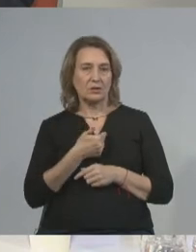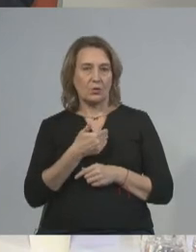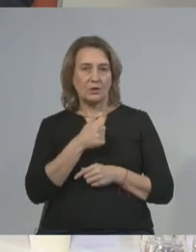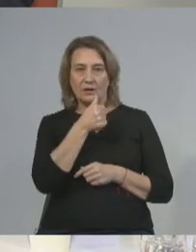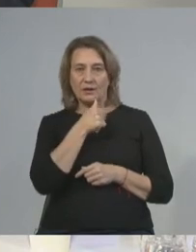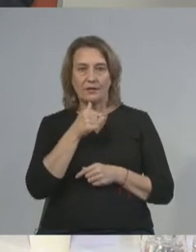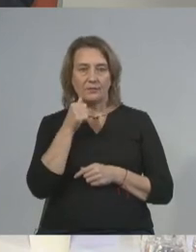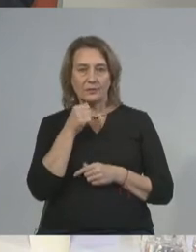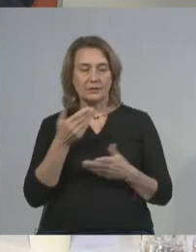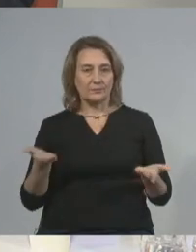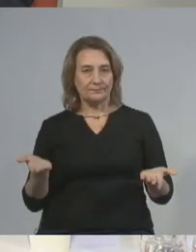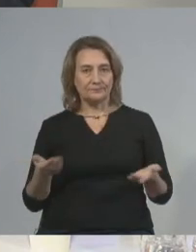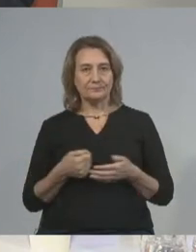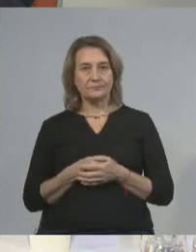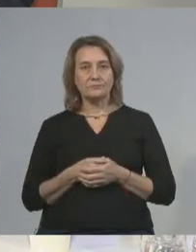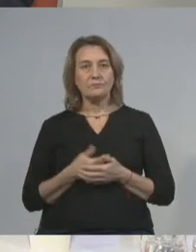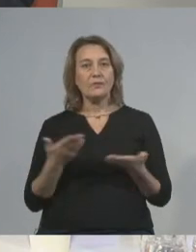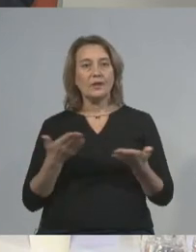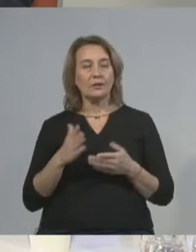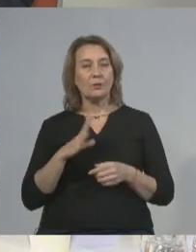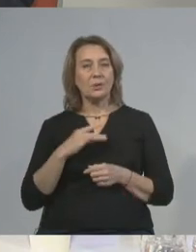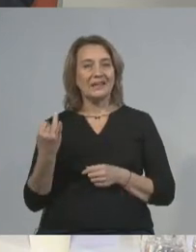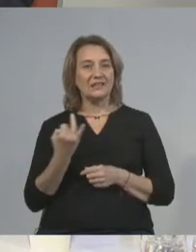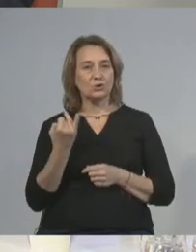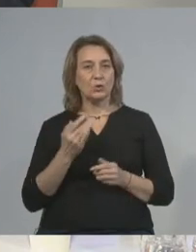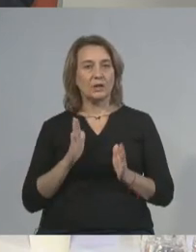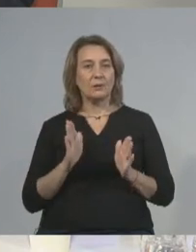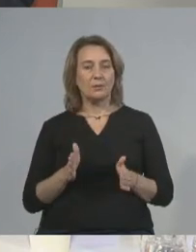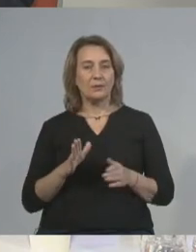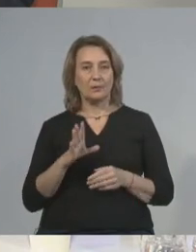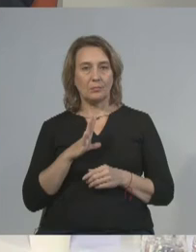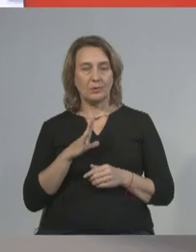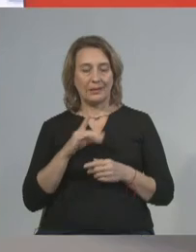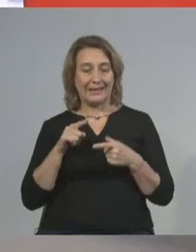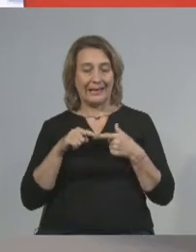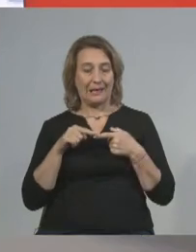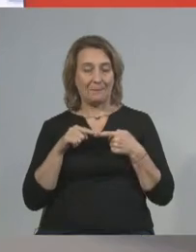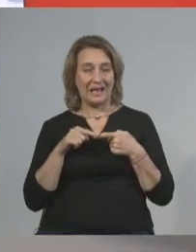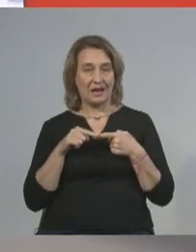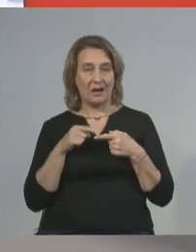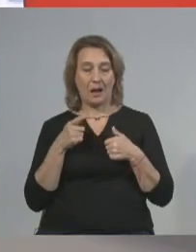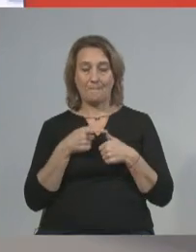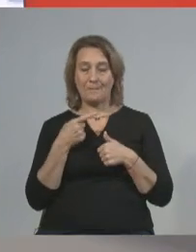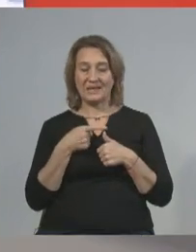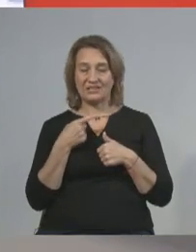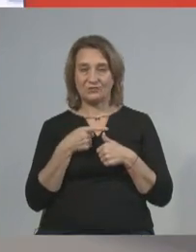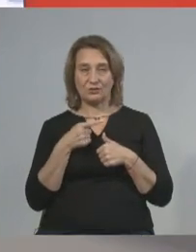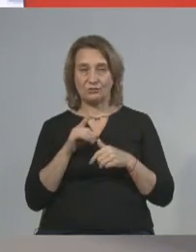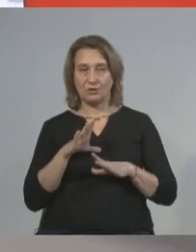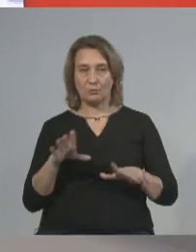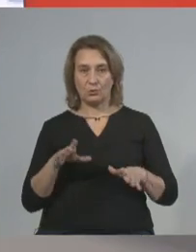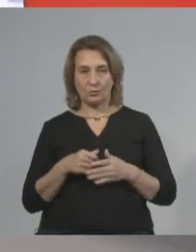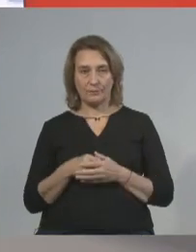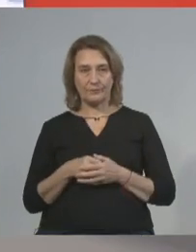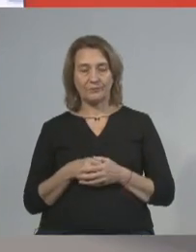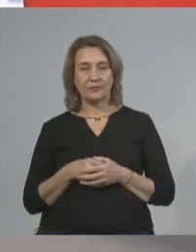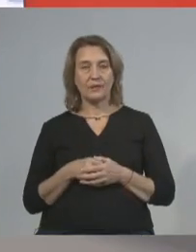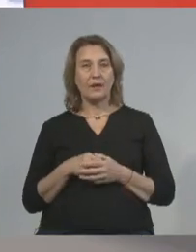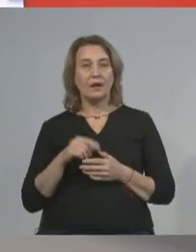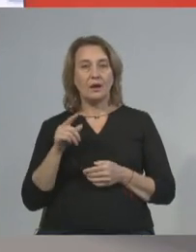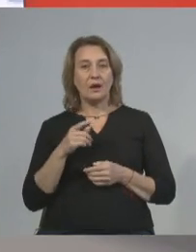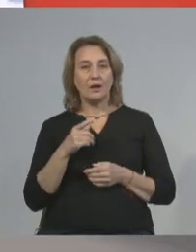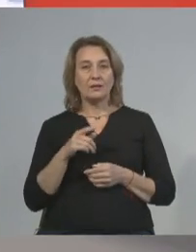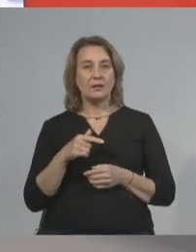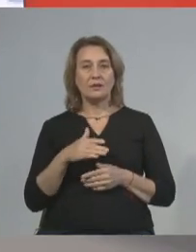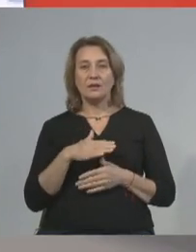no they wanted to wanted me to share their names i wanted to remain anonymous they were just their